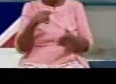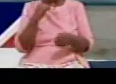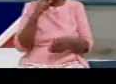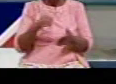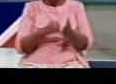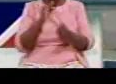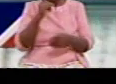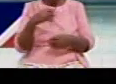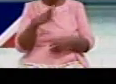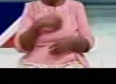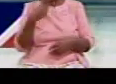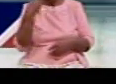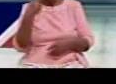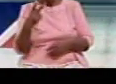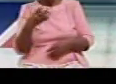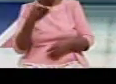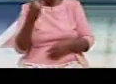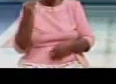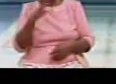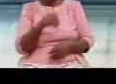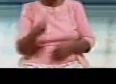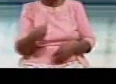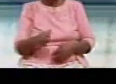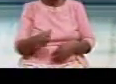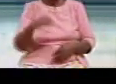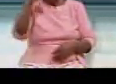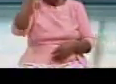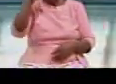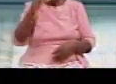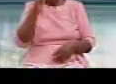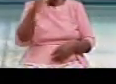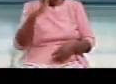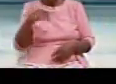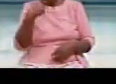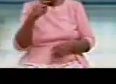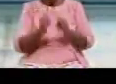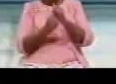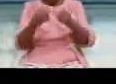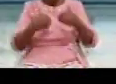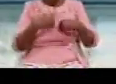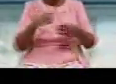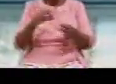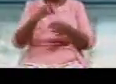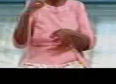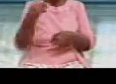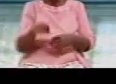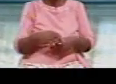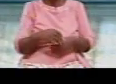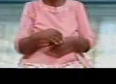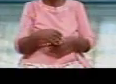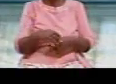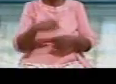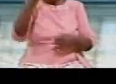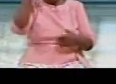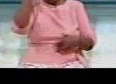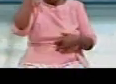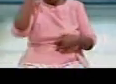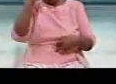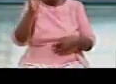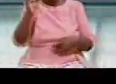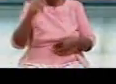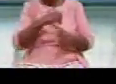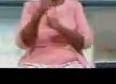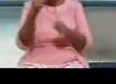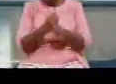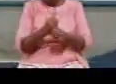behold, there was a certain woman which had a spirit of infirmity, 18 years. Think about that. A spirit